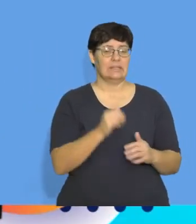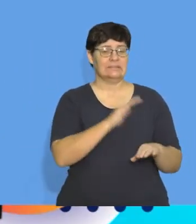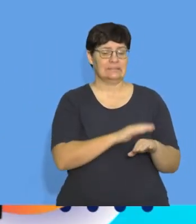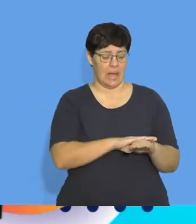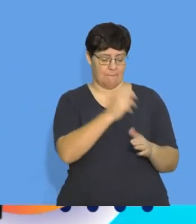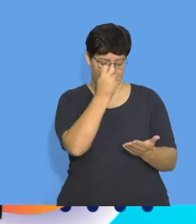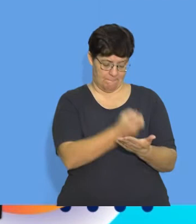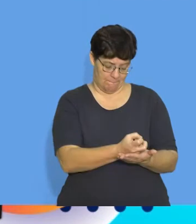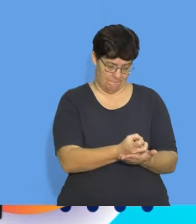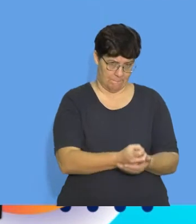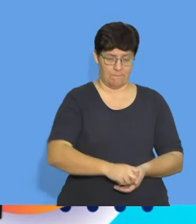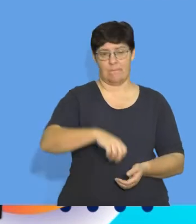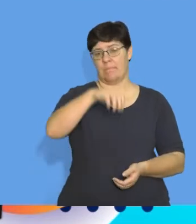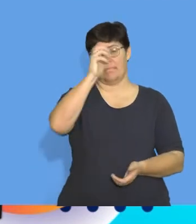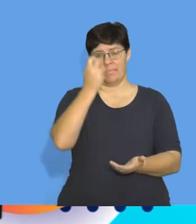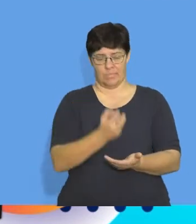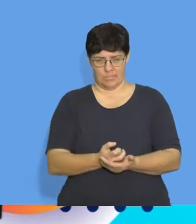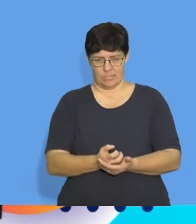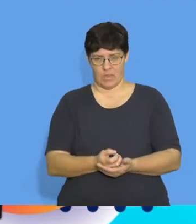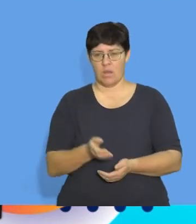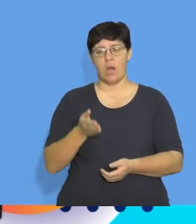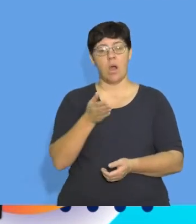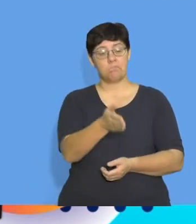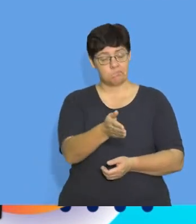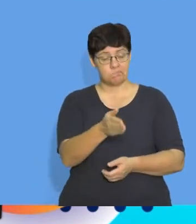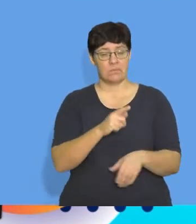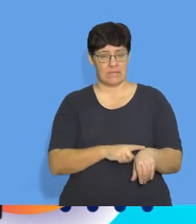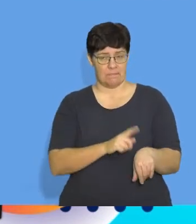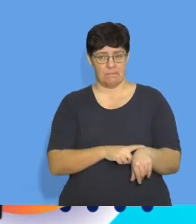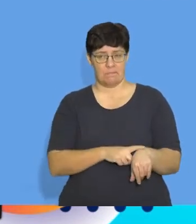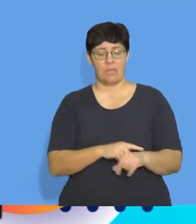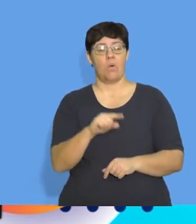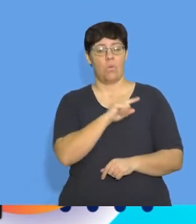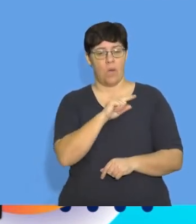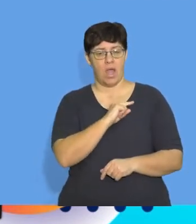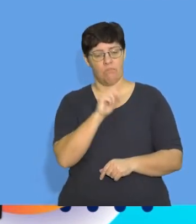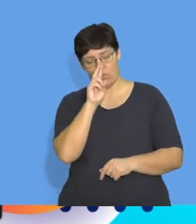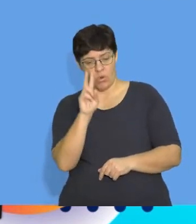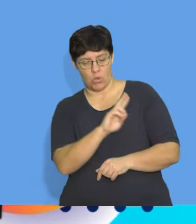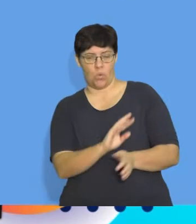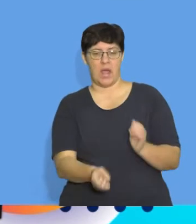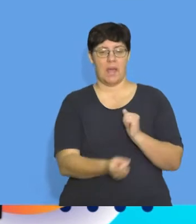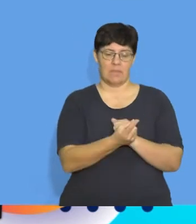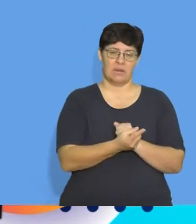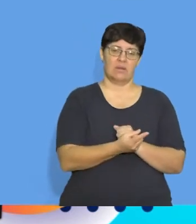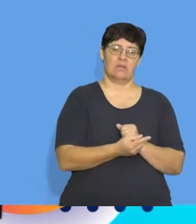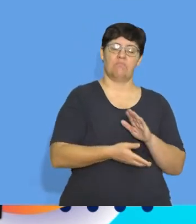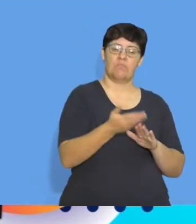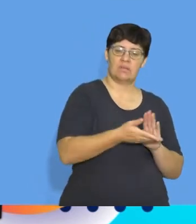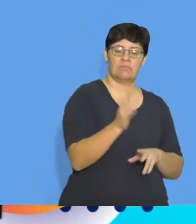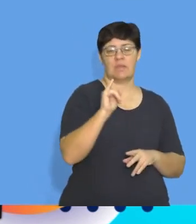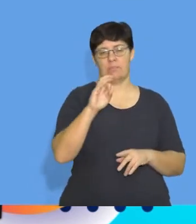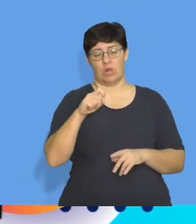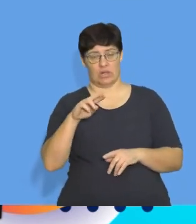on the floor. I put the time in because we want to look at what happens with momentum and impulse. Okay,